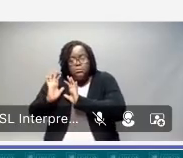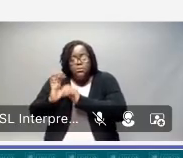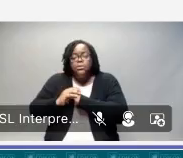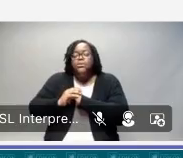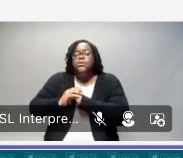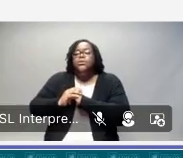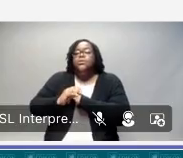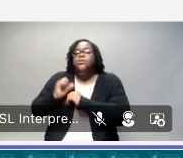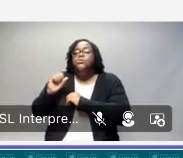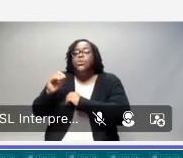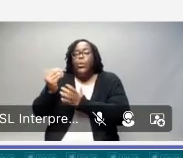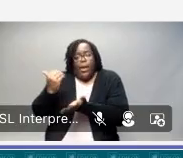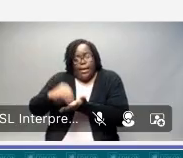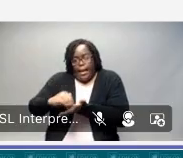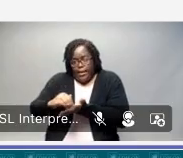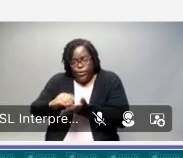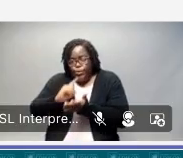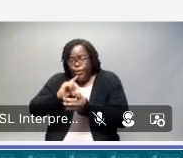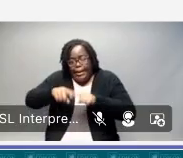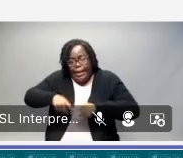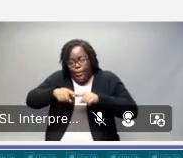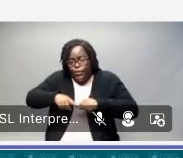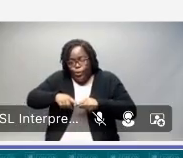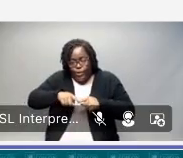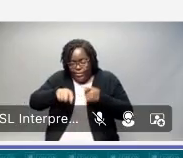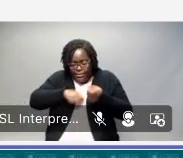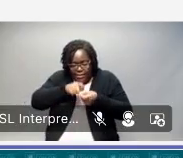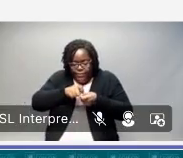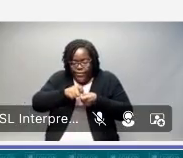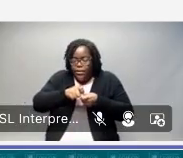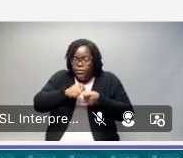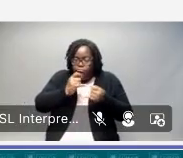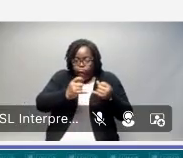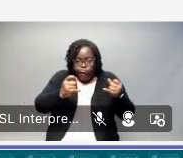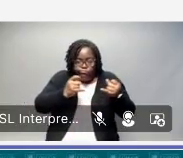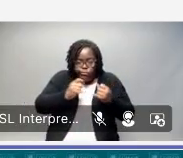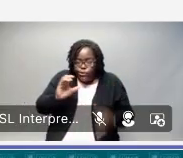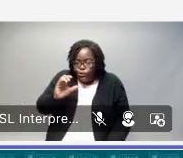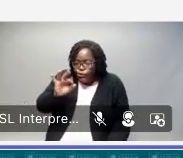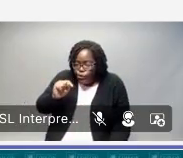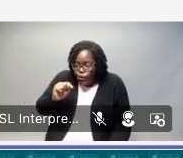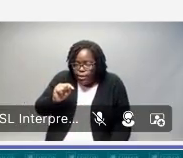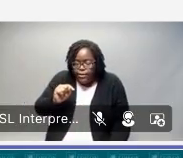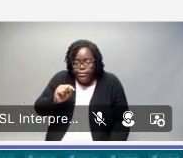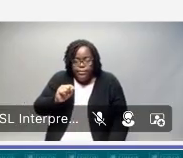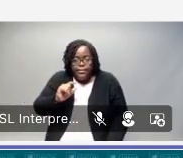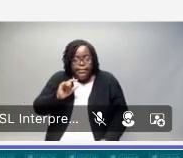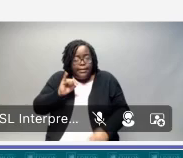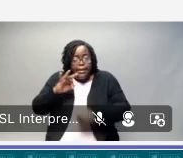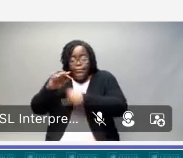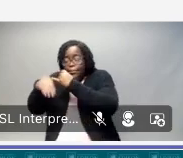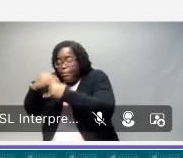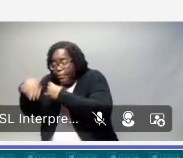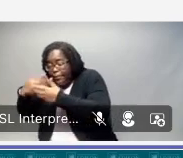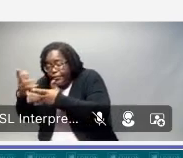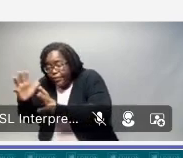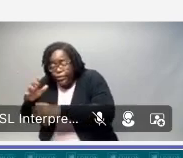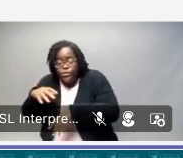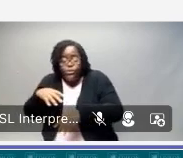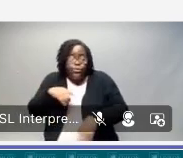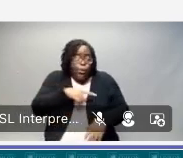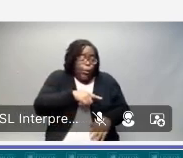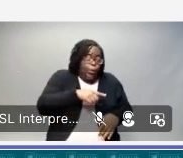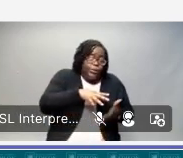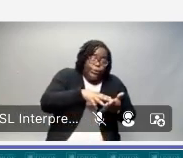de-energize. So again, really depends on the circuit, and it depends on, again, the health of the circuit. Is it a circuit that has